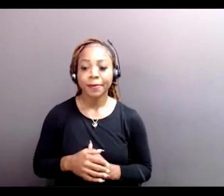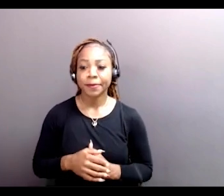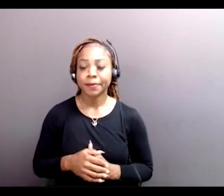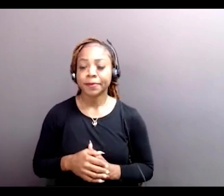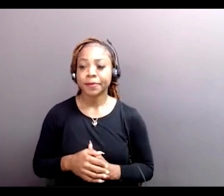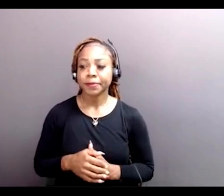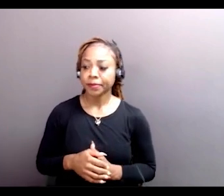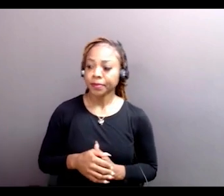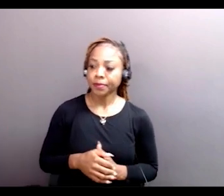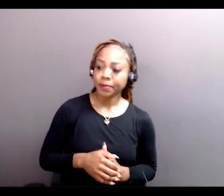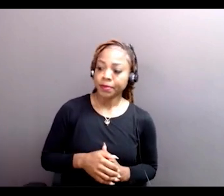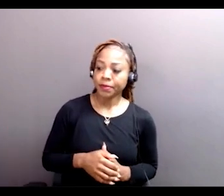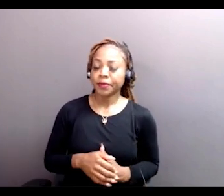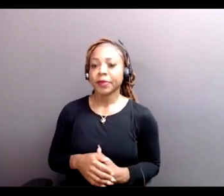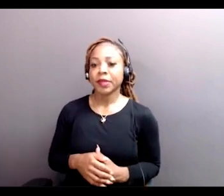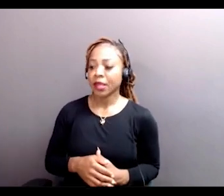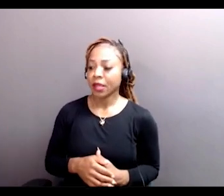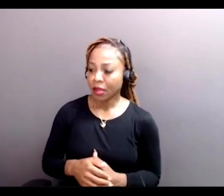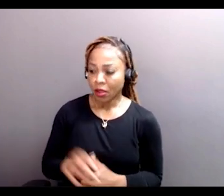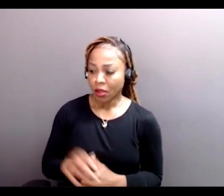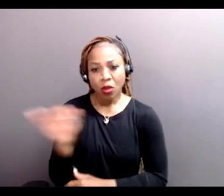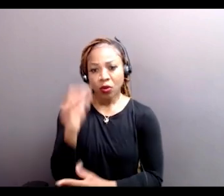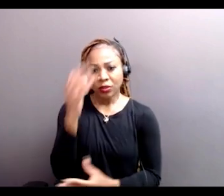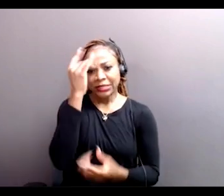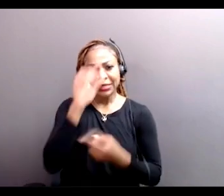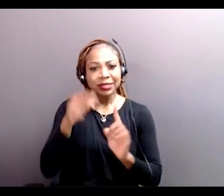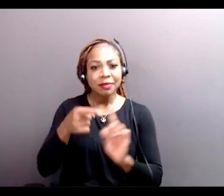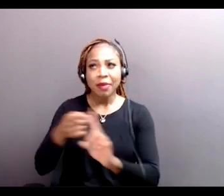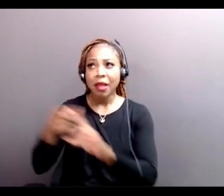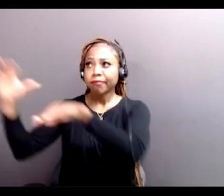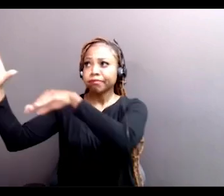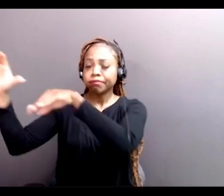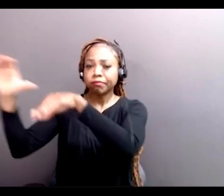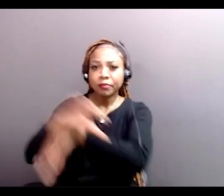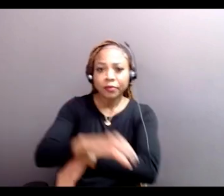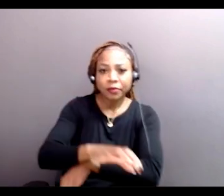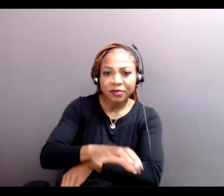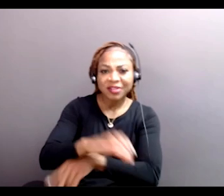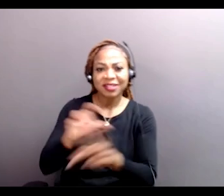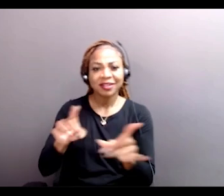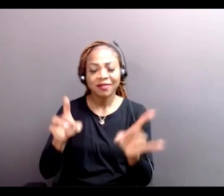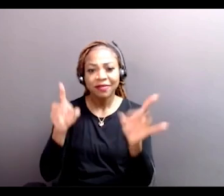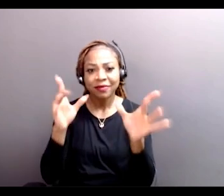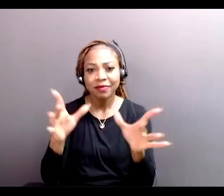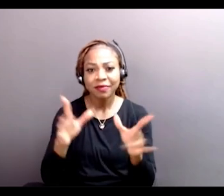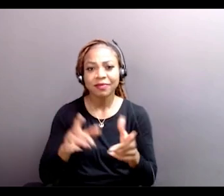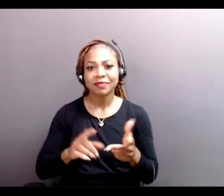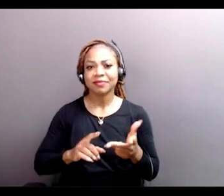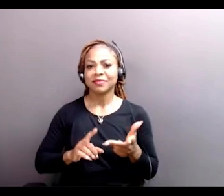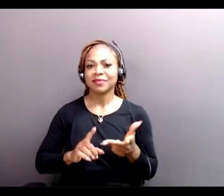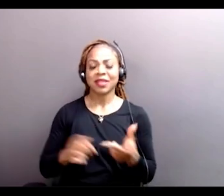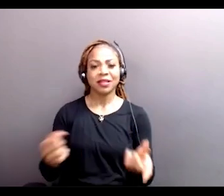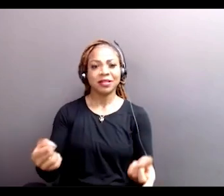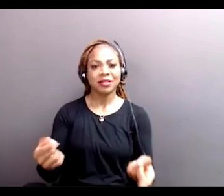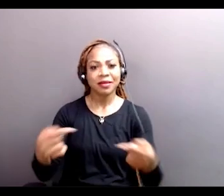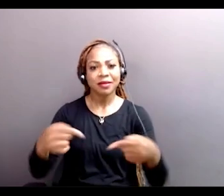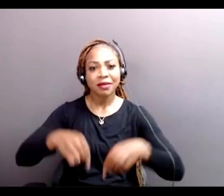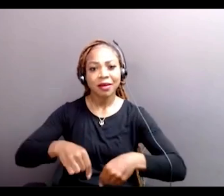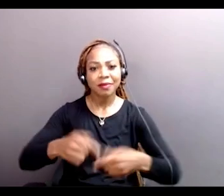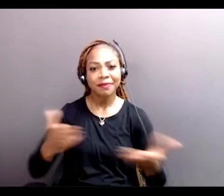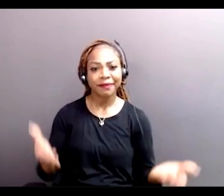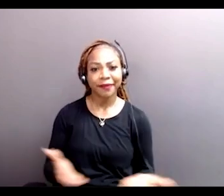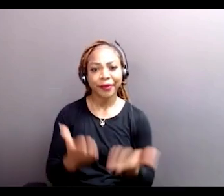And again, thinking about how displacement was forcible, violent, to come into this